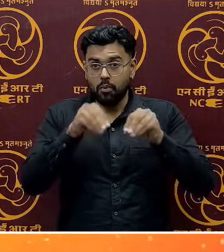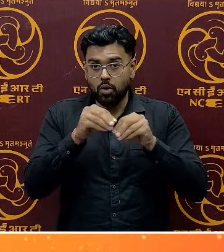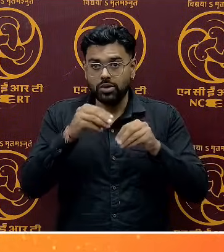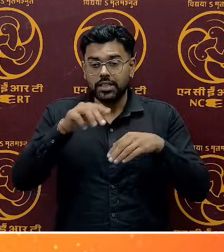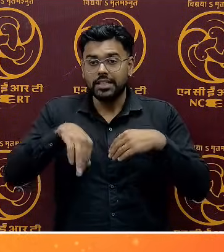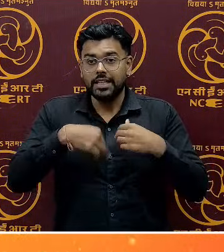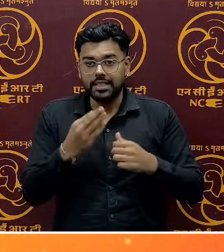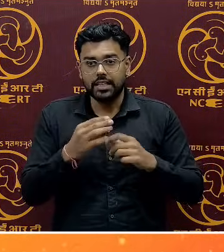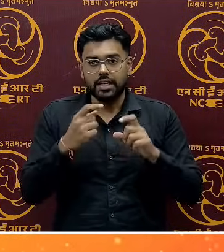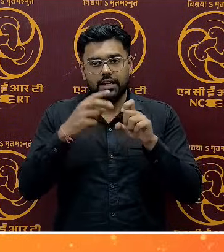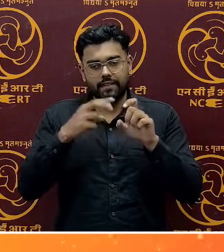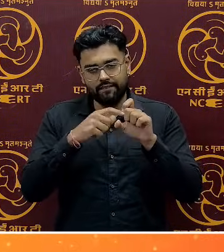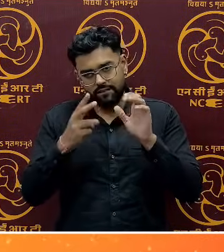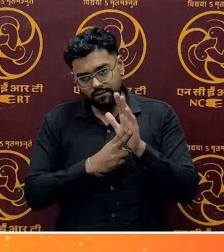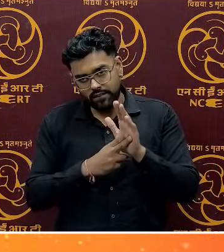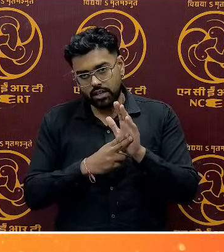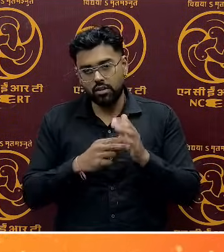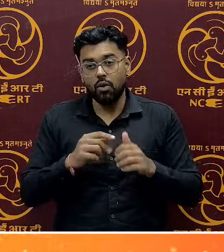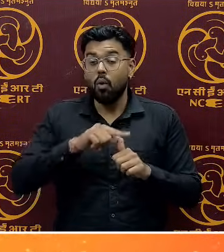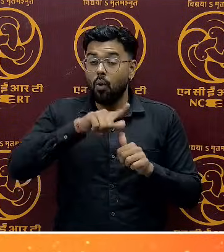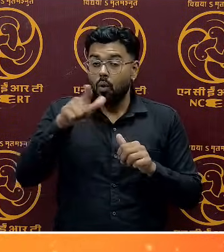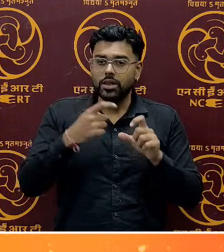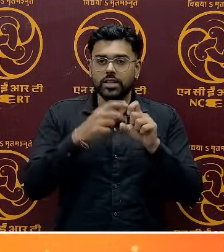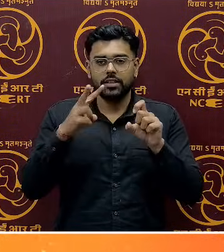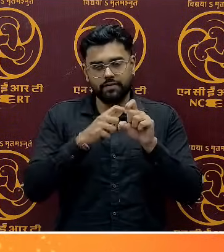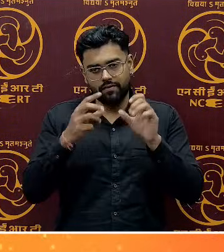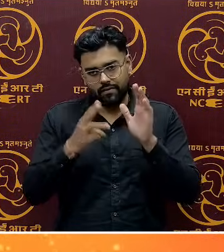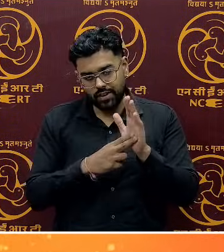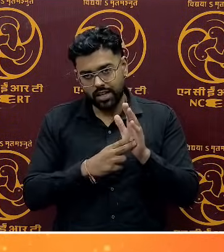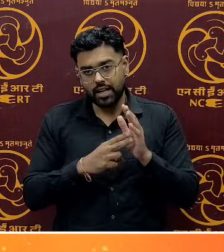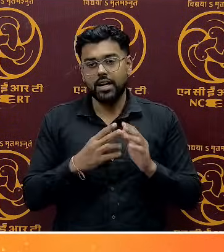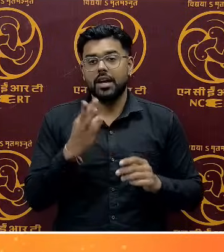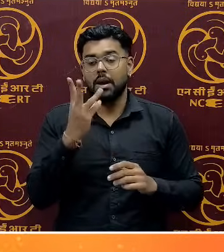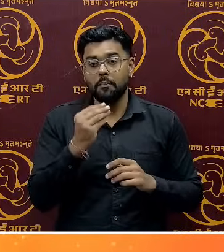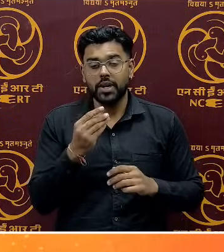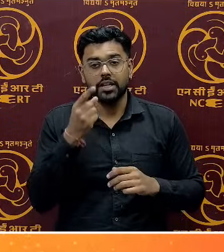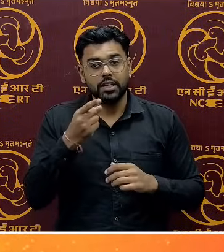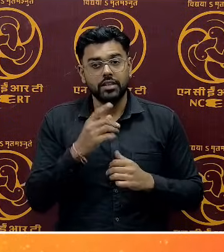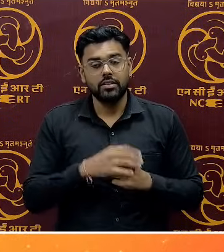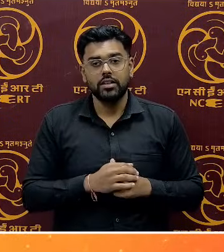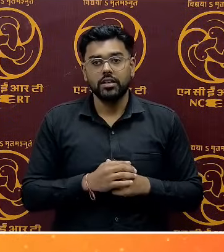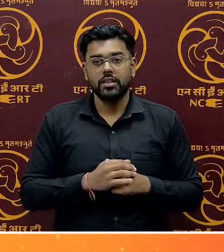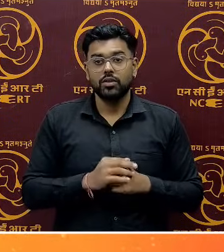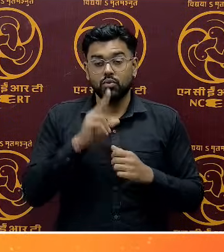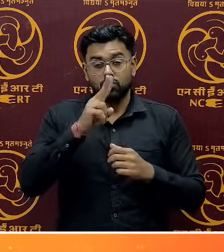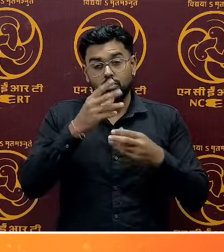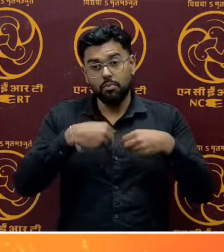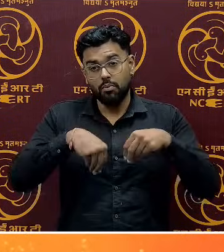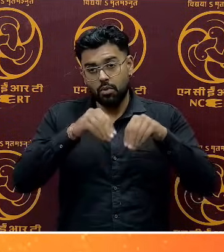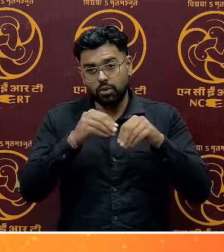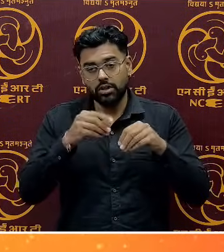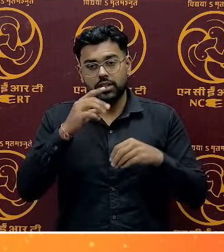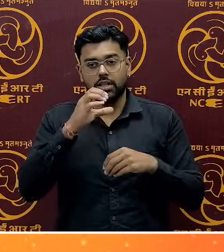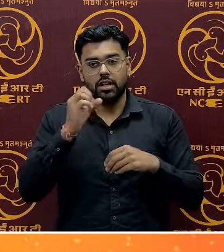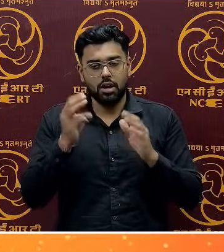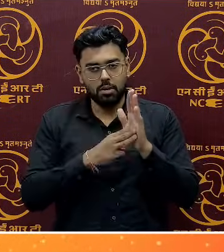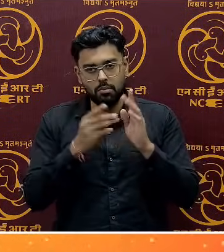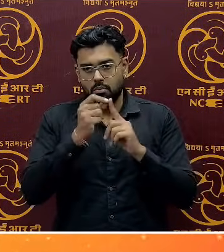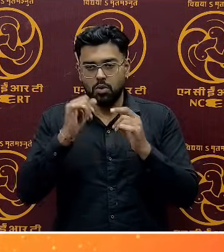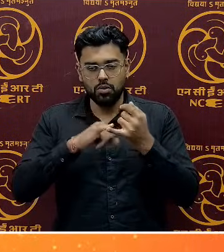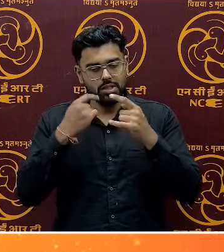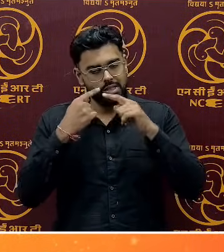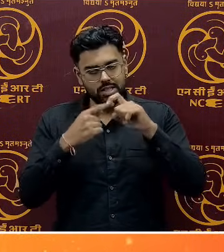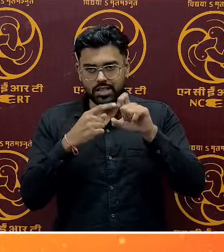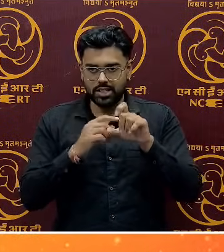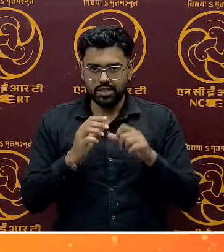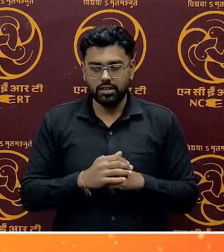an even, and all even numbers greater than 2 are composite. Quite obvious, right? Right. You